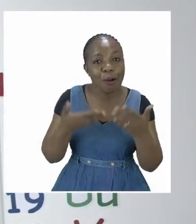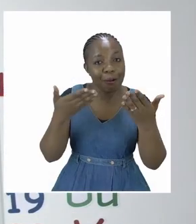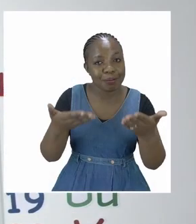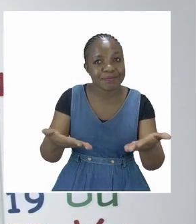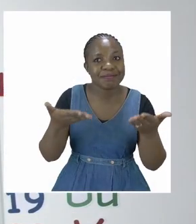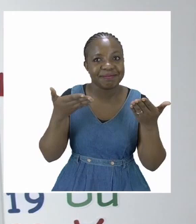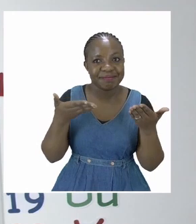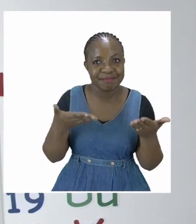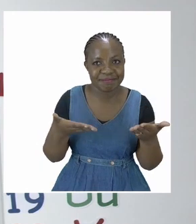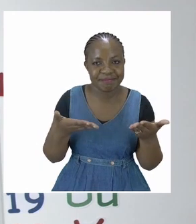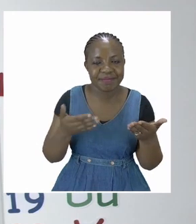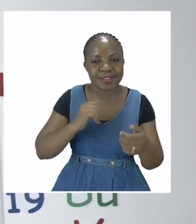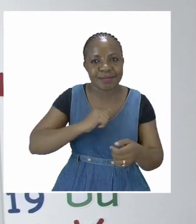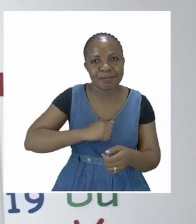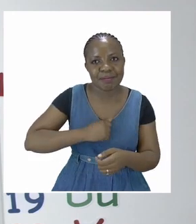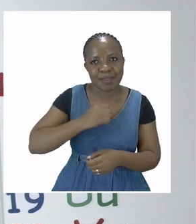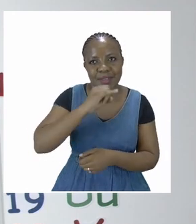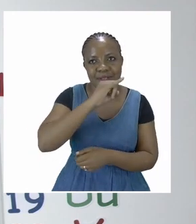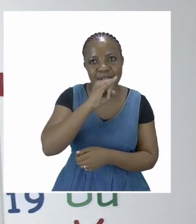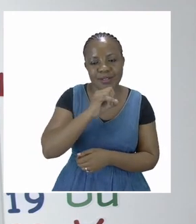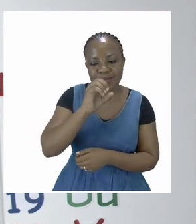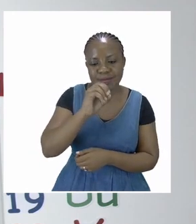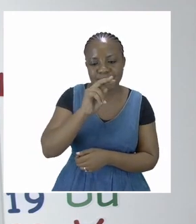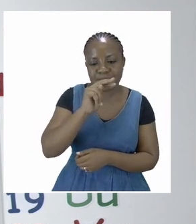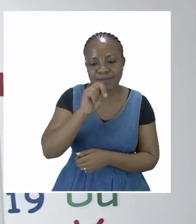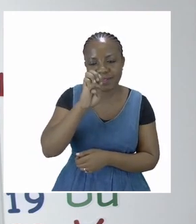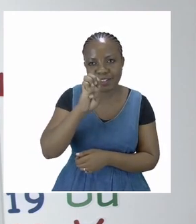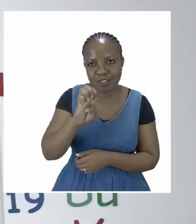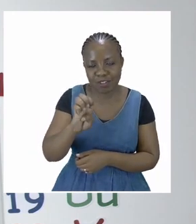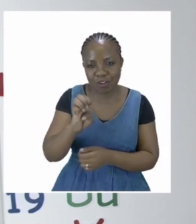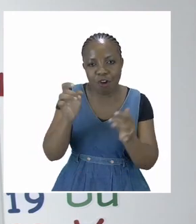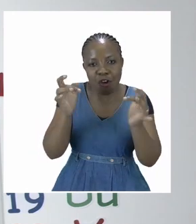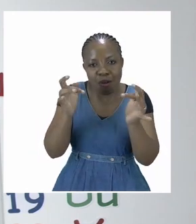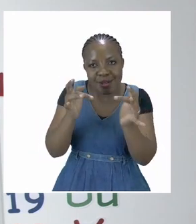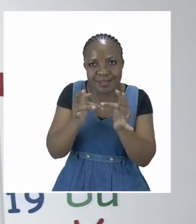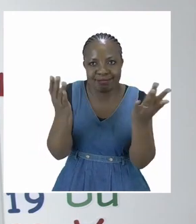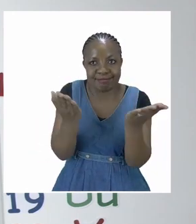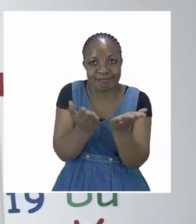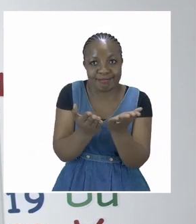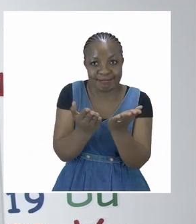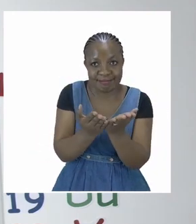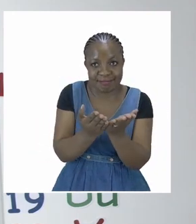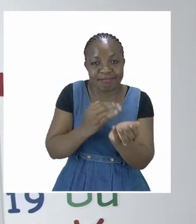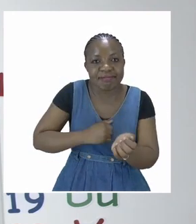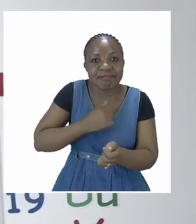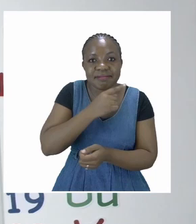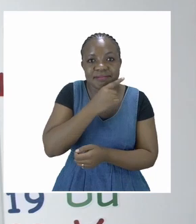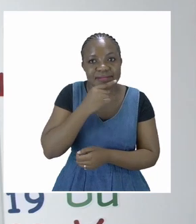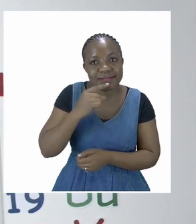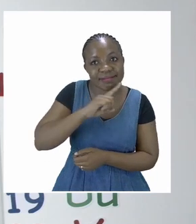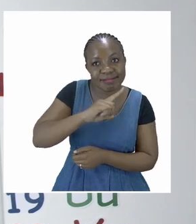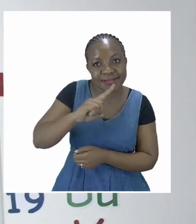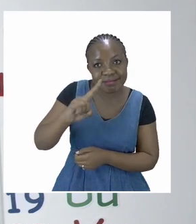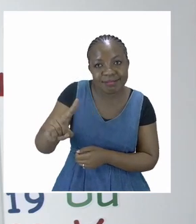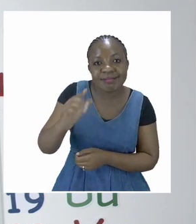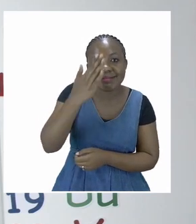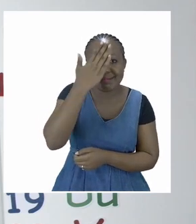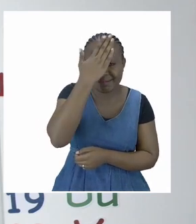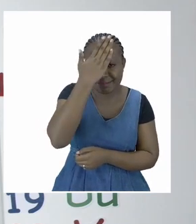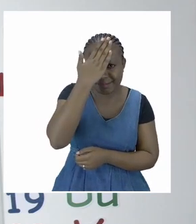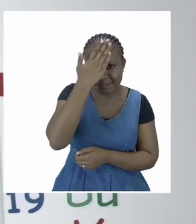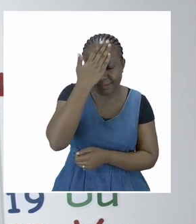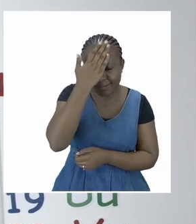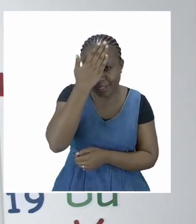Welcome to My Zone Online School. My name is Teacher Mutsa. Get your education